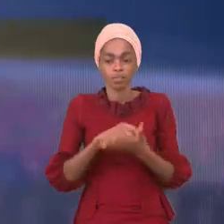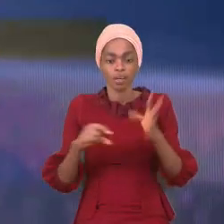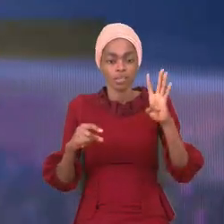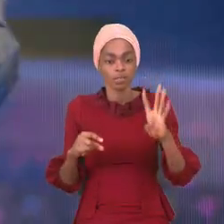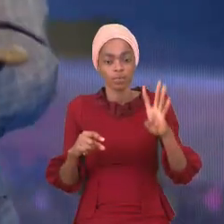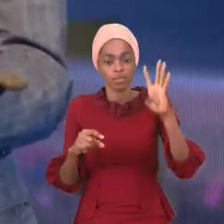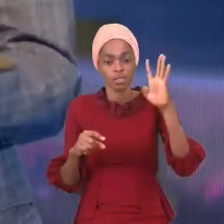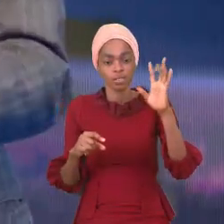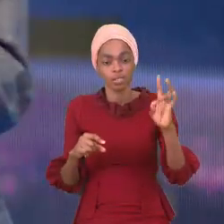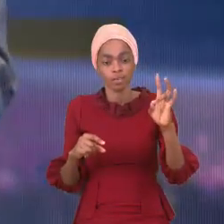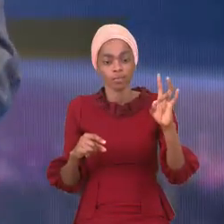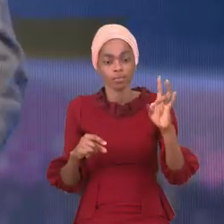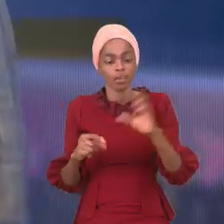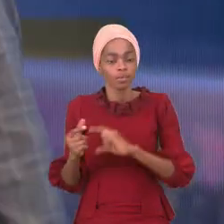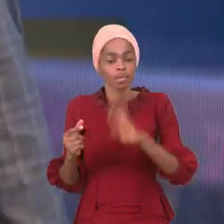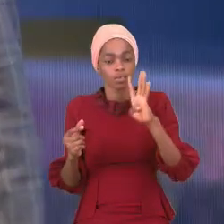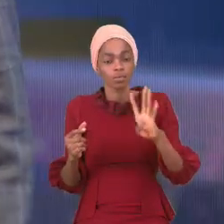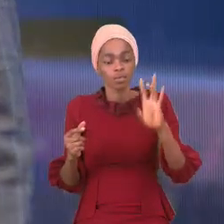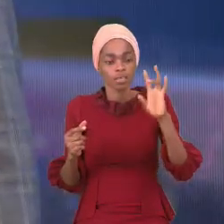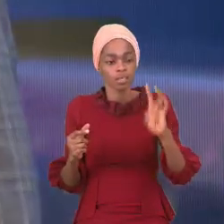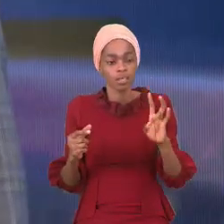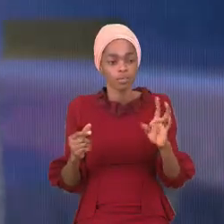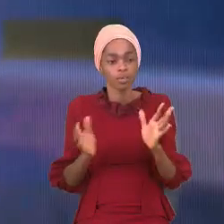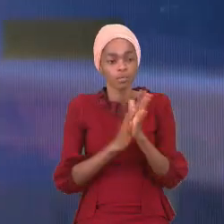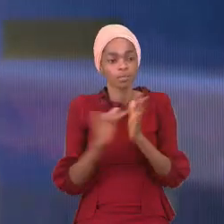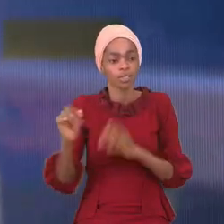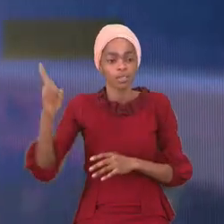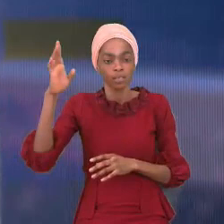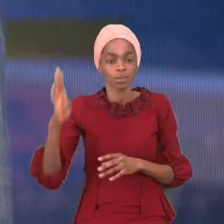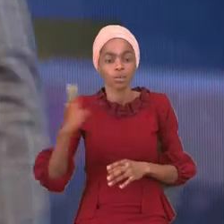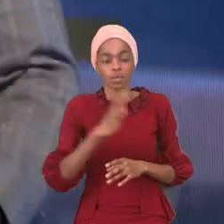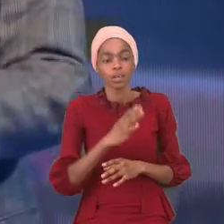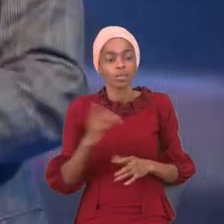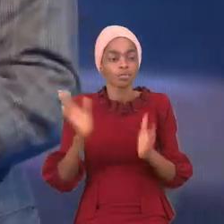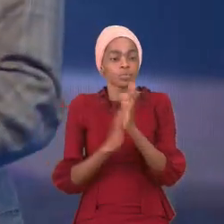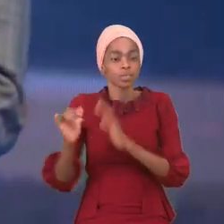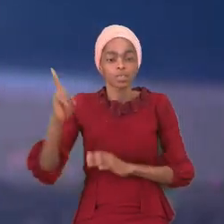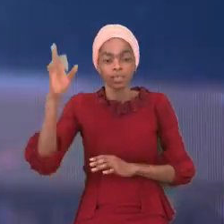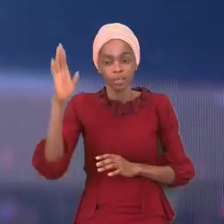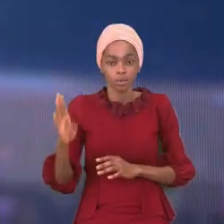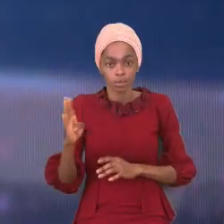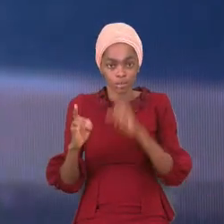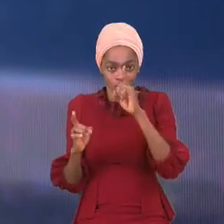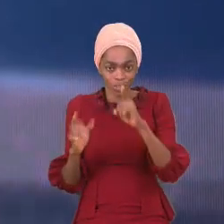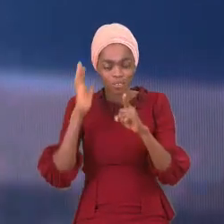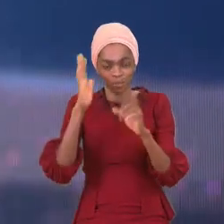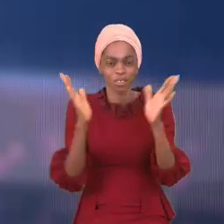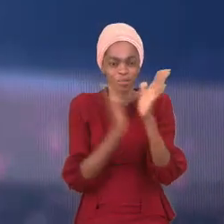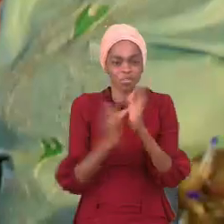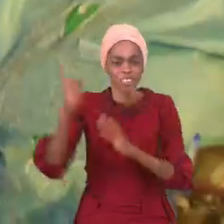47 now. In verse 47, it says, praising God, you will praise